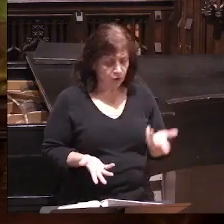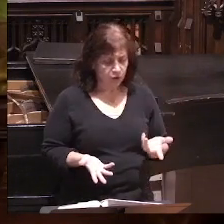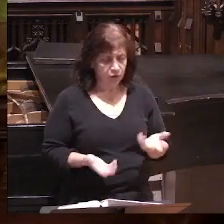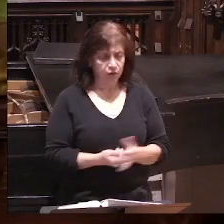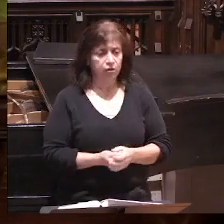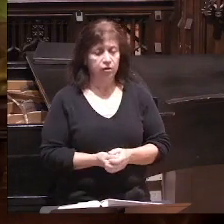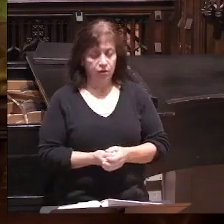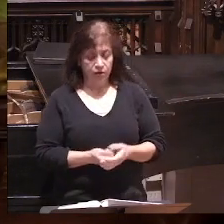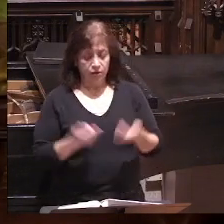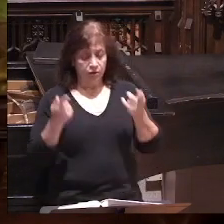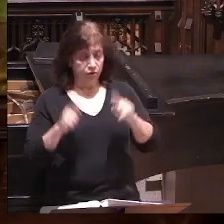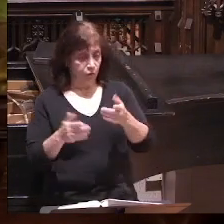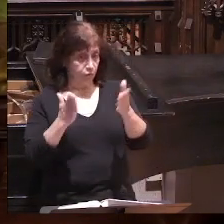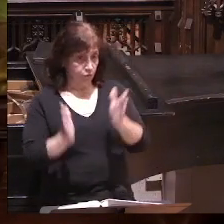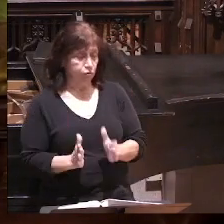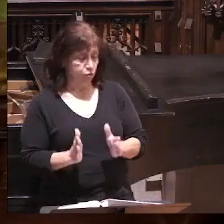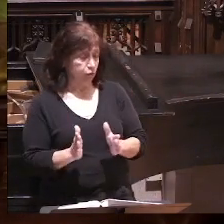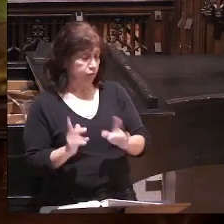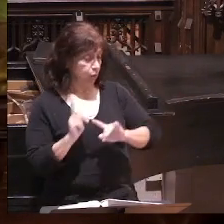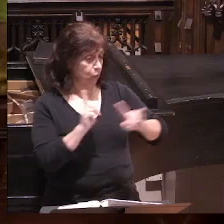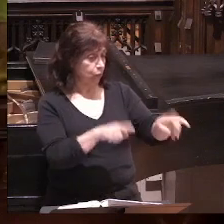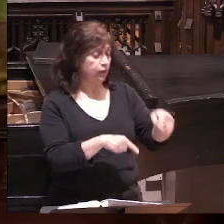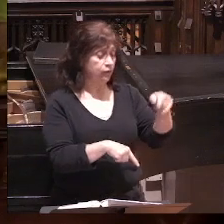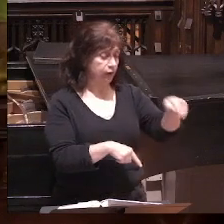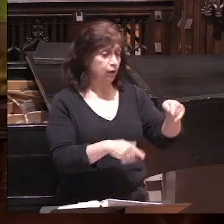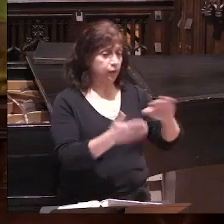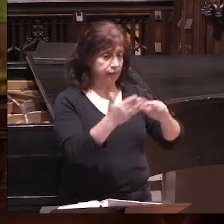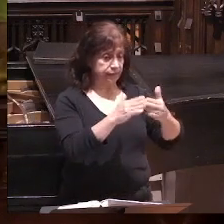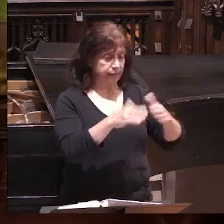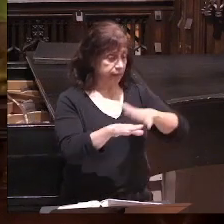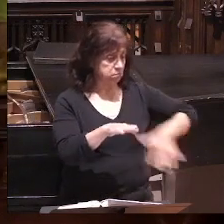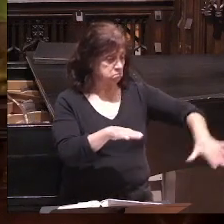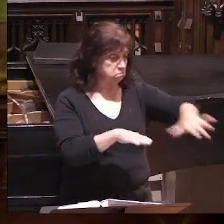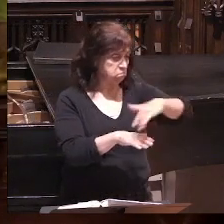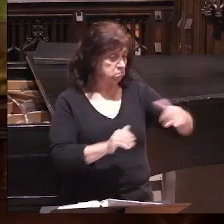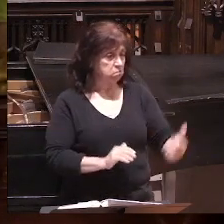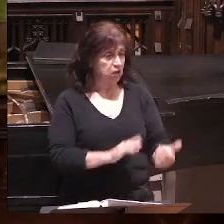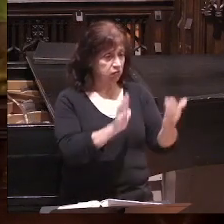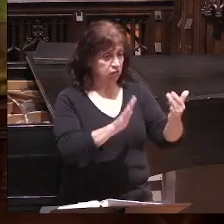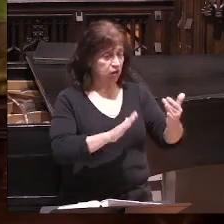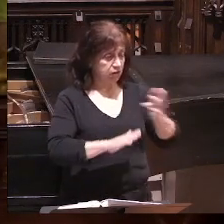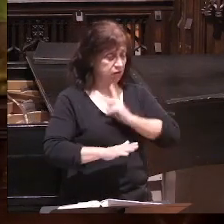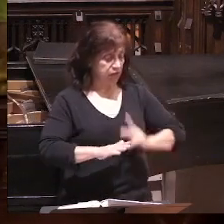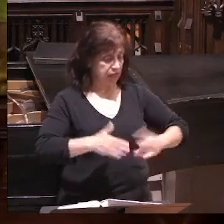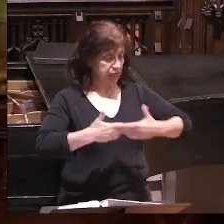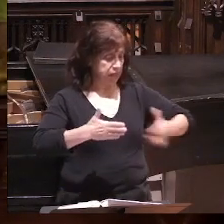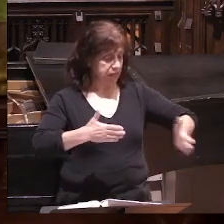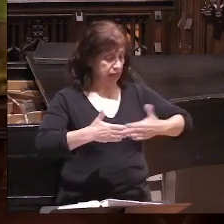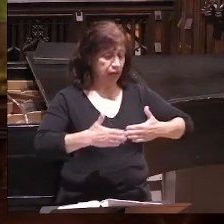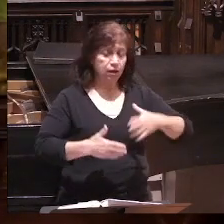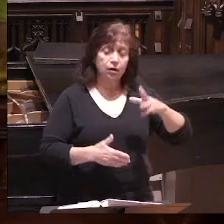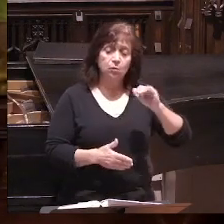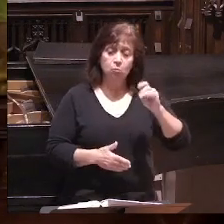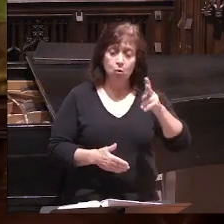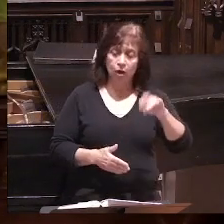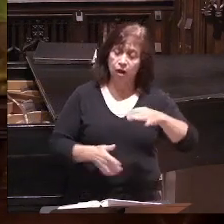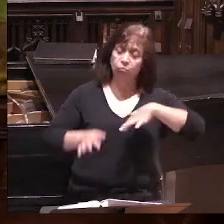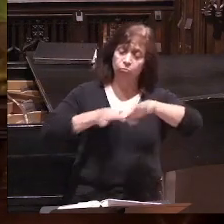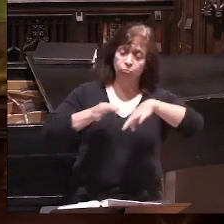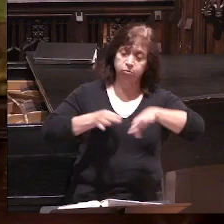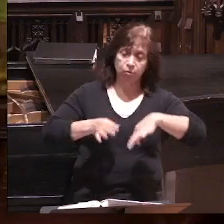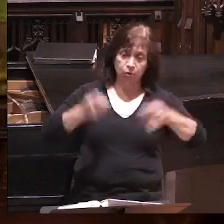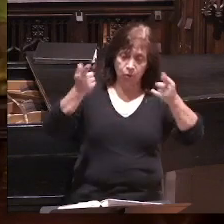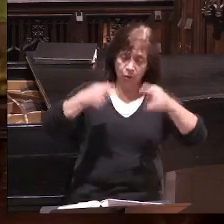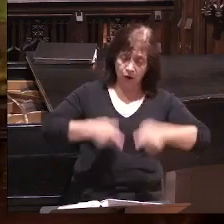Hathach went out to Mordecai in the open square of the city in front of the king's gate, and Mordecai told him all that had